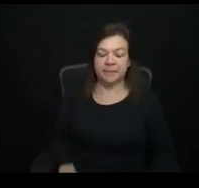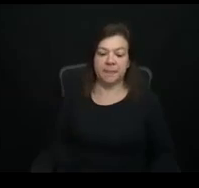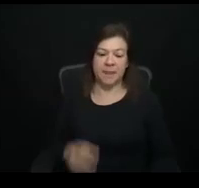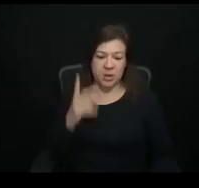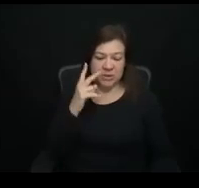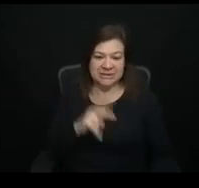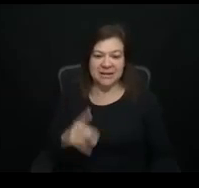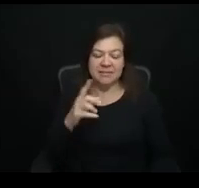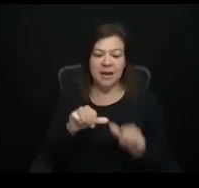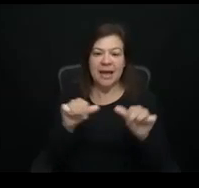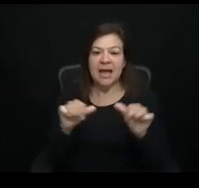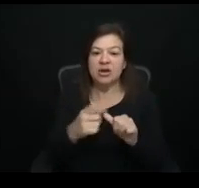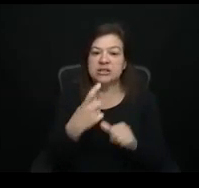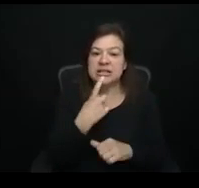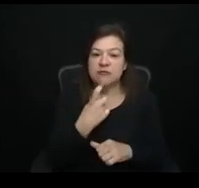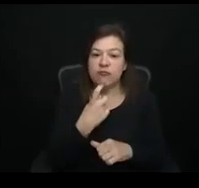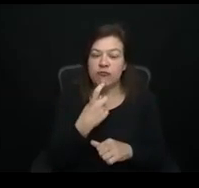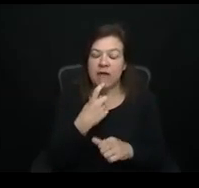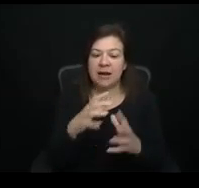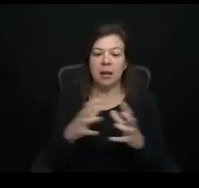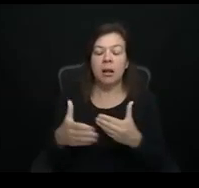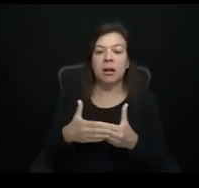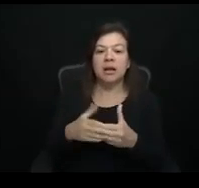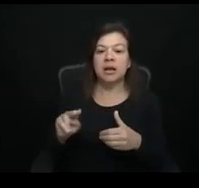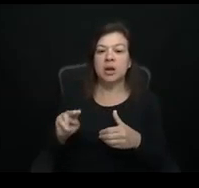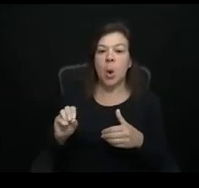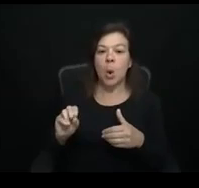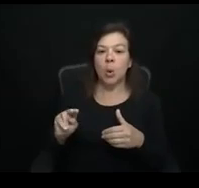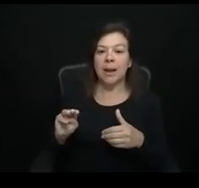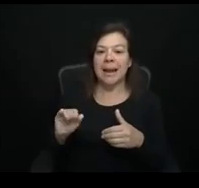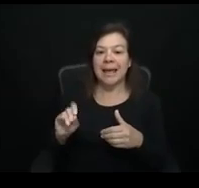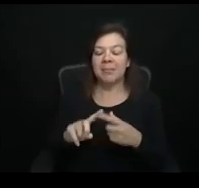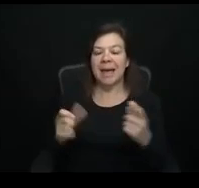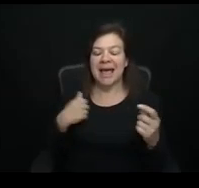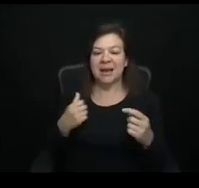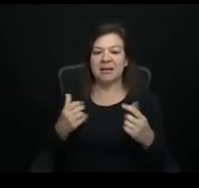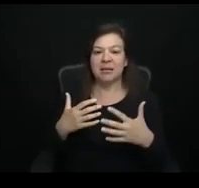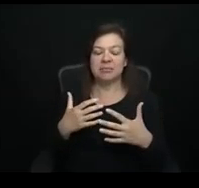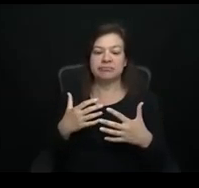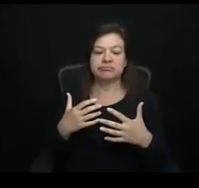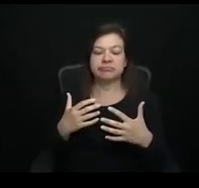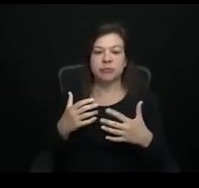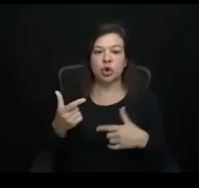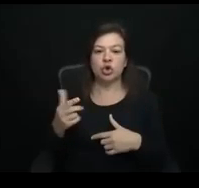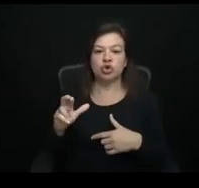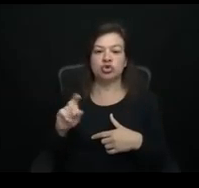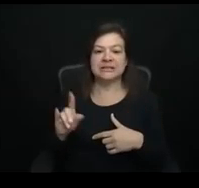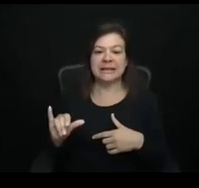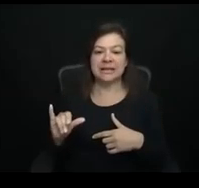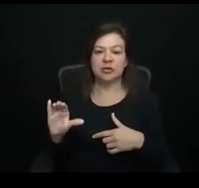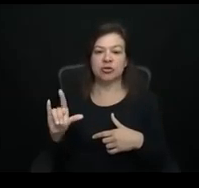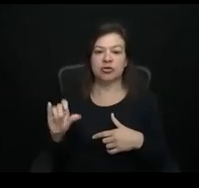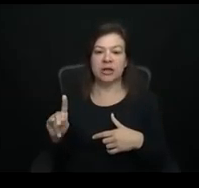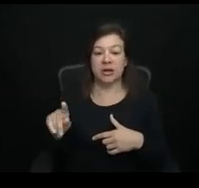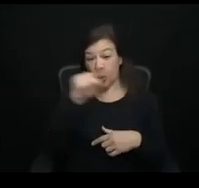there are a lot of them. That's the area around No Name and Grizzly Creek, just for an example. So these are the areas we're going to